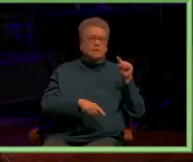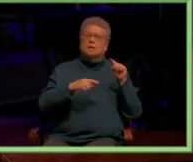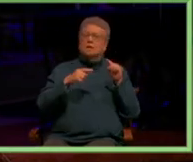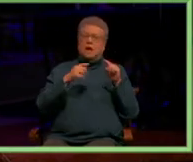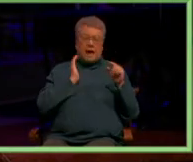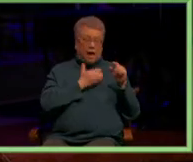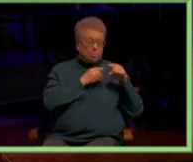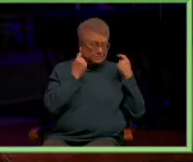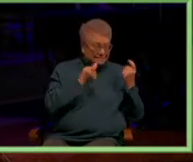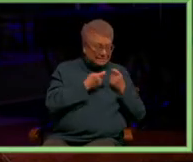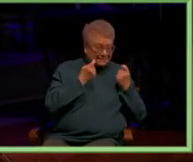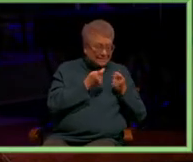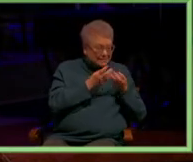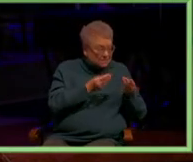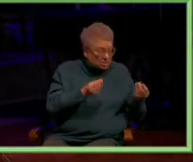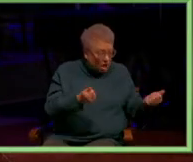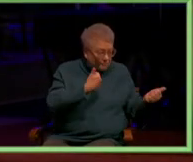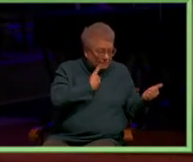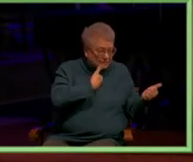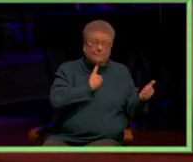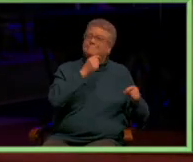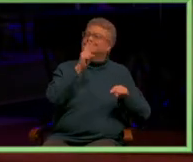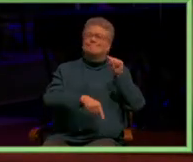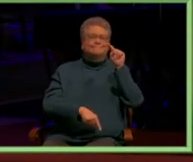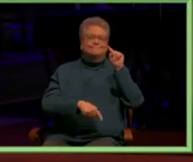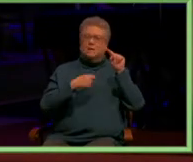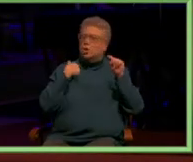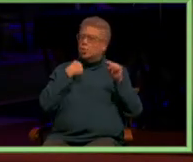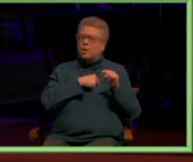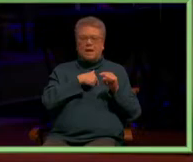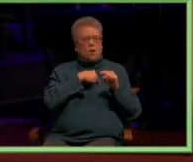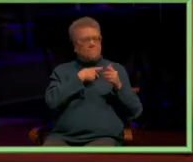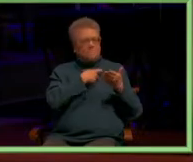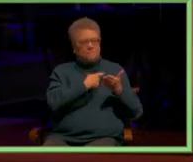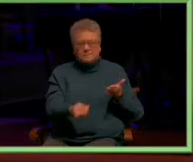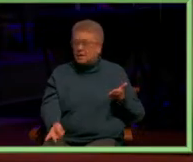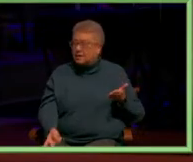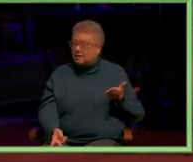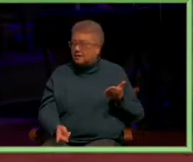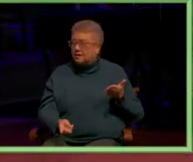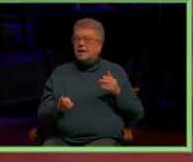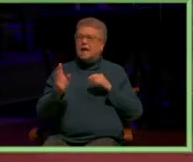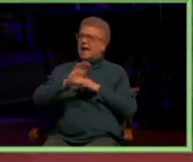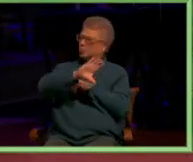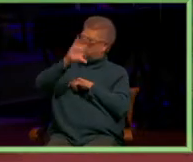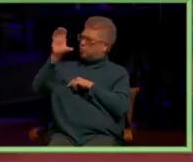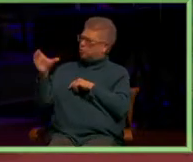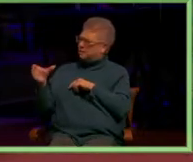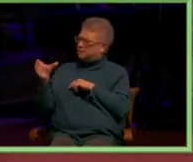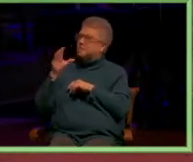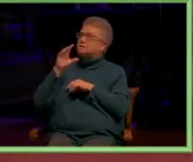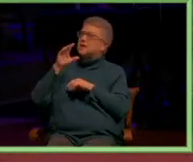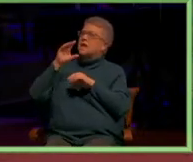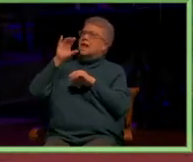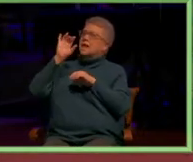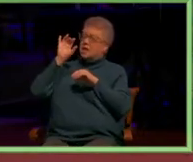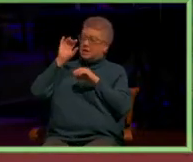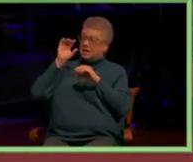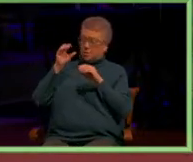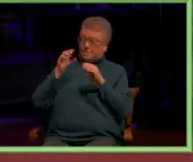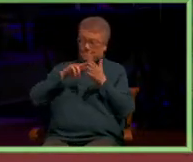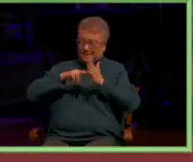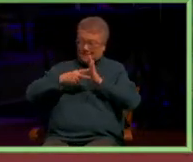in the battle, and we are losing. And Christmas is about a God who loves